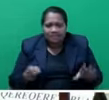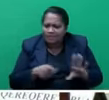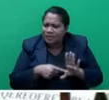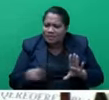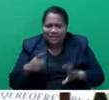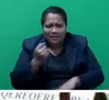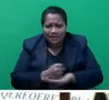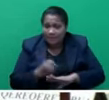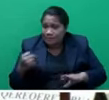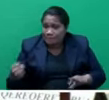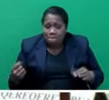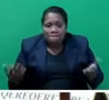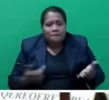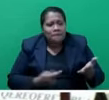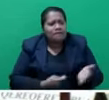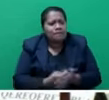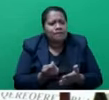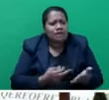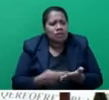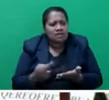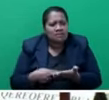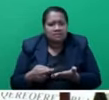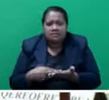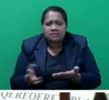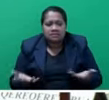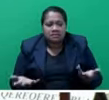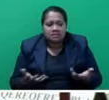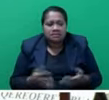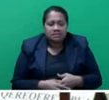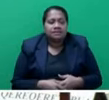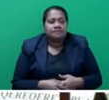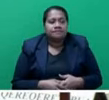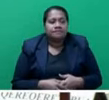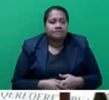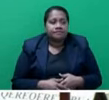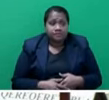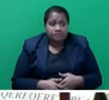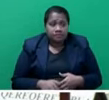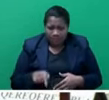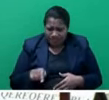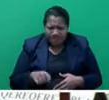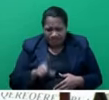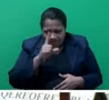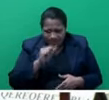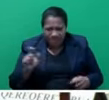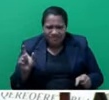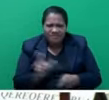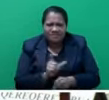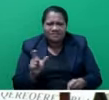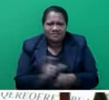government and paying rents. These can create wastage because there